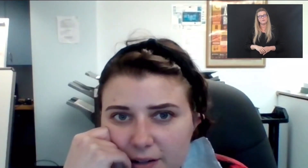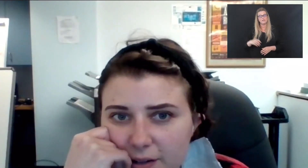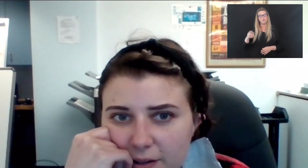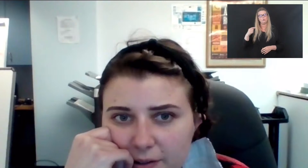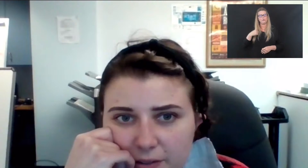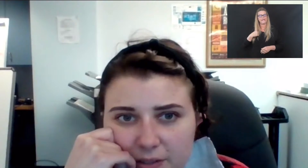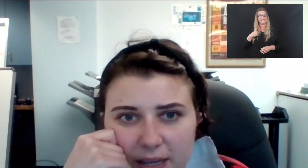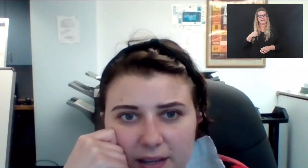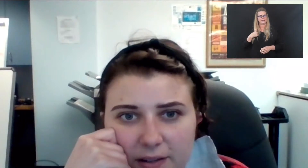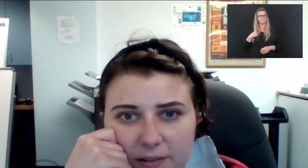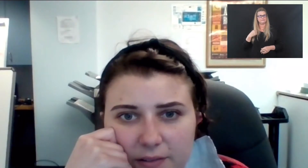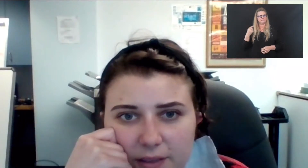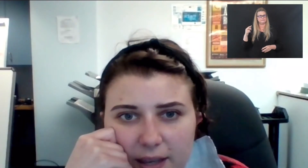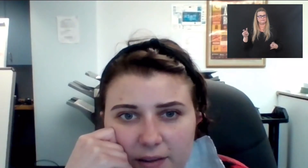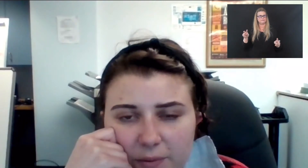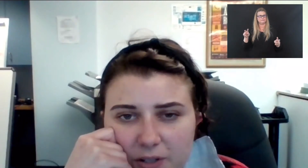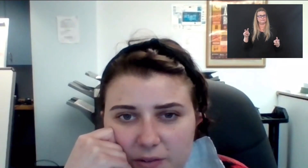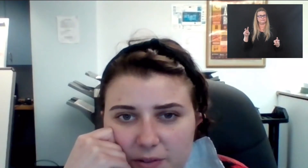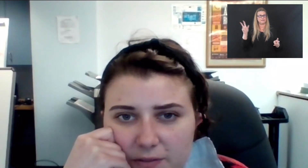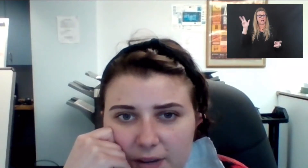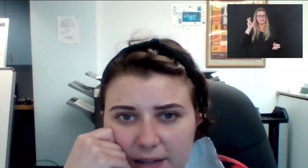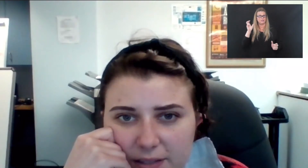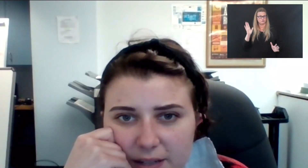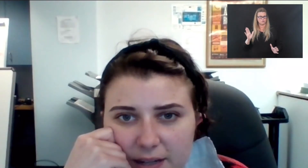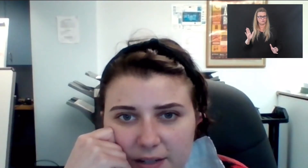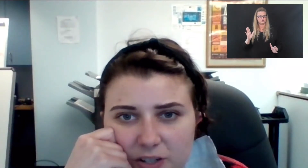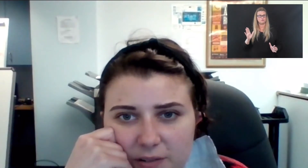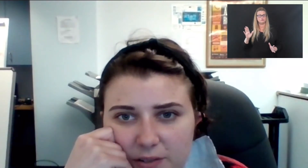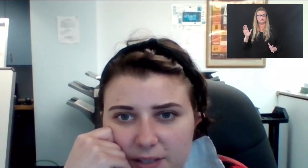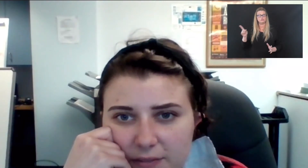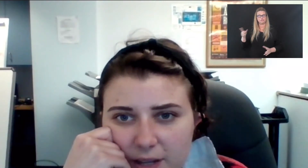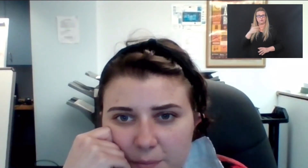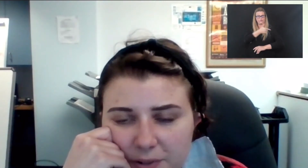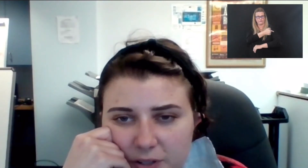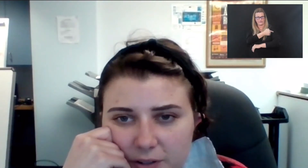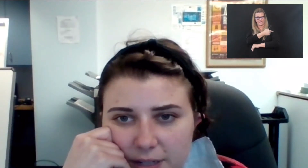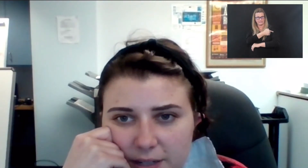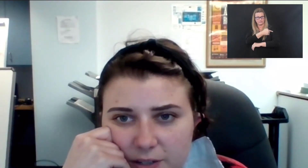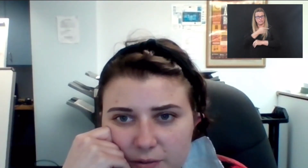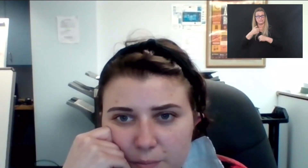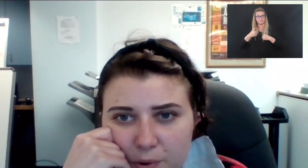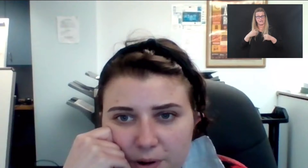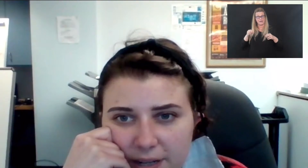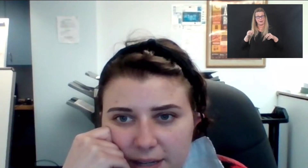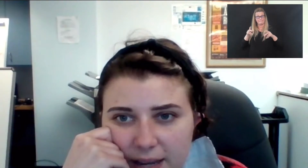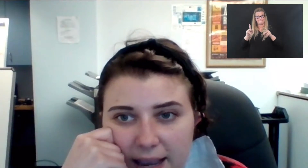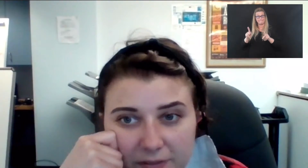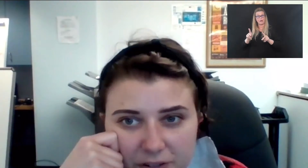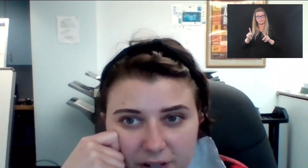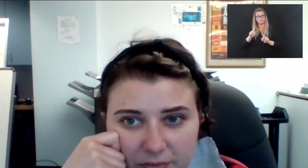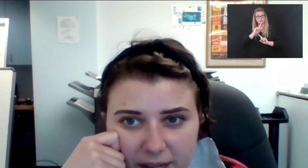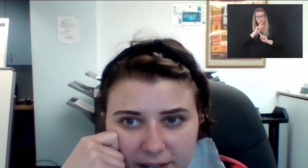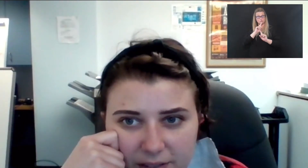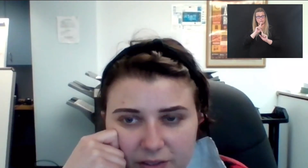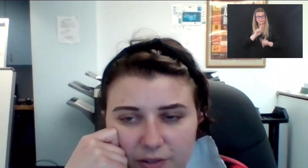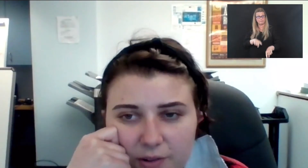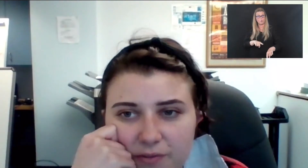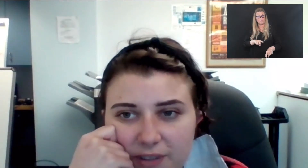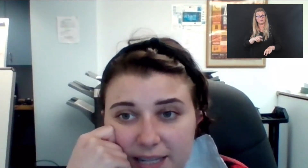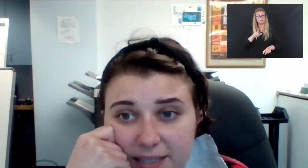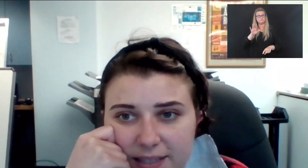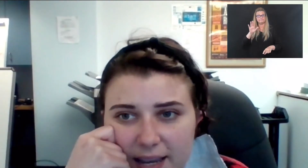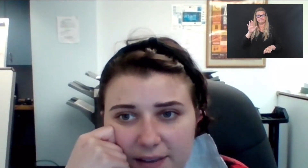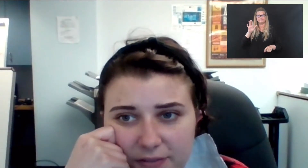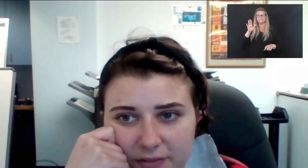listener who said that when she was vaccinated, she received the opportunity to report any after effects